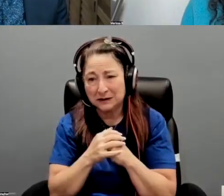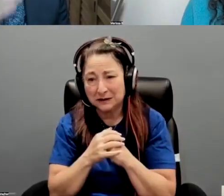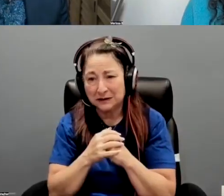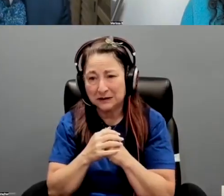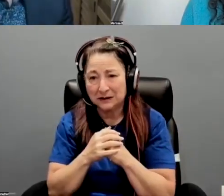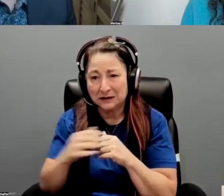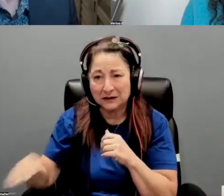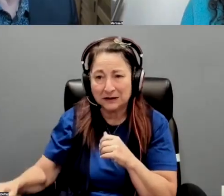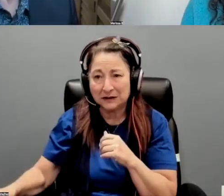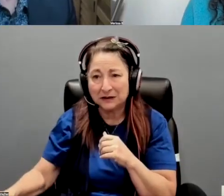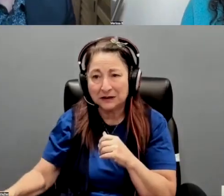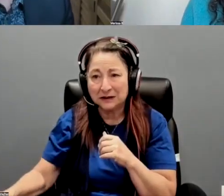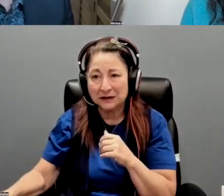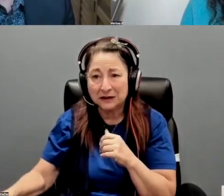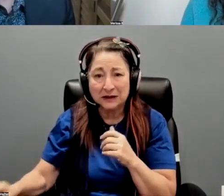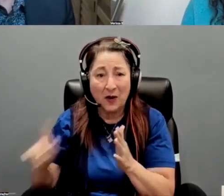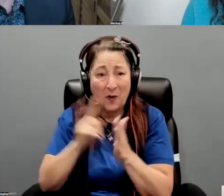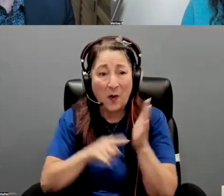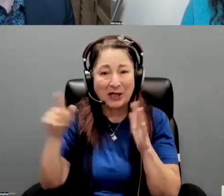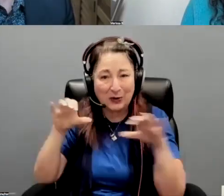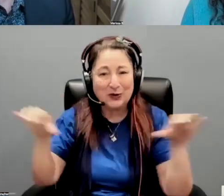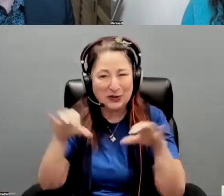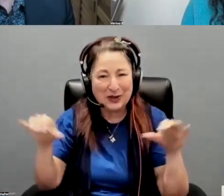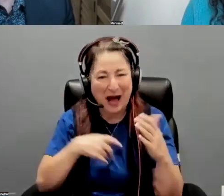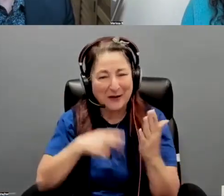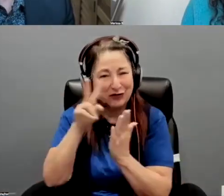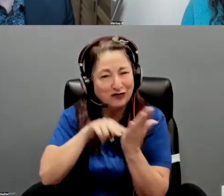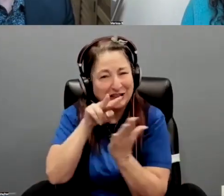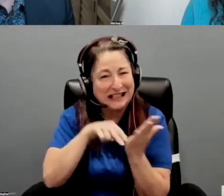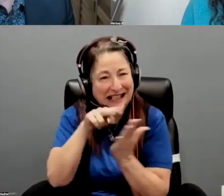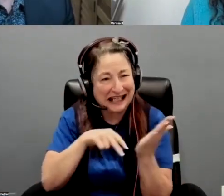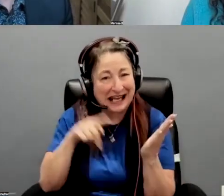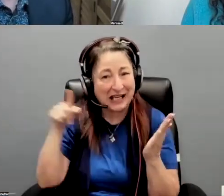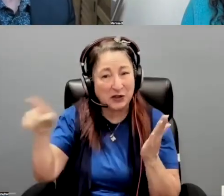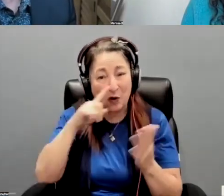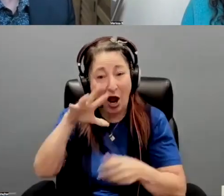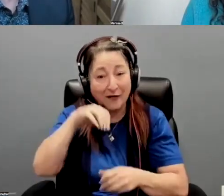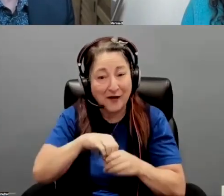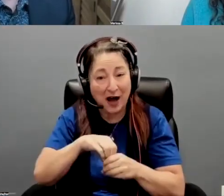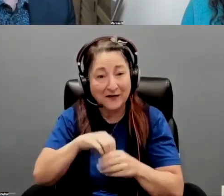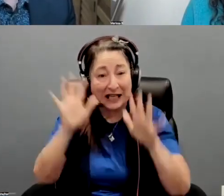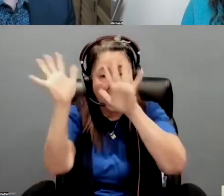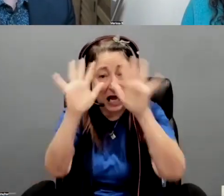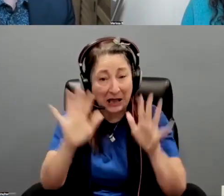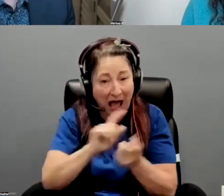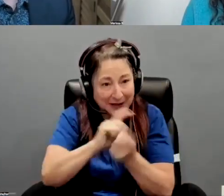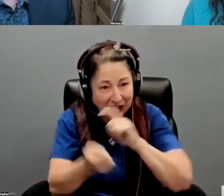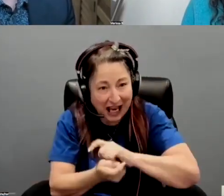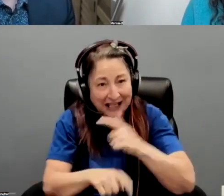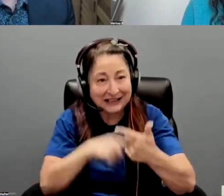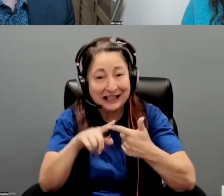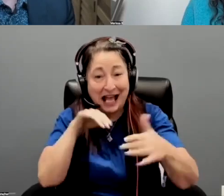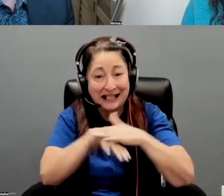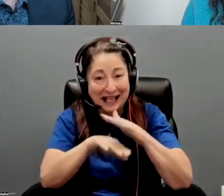is what you do. And I was looking at that you are involved in climate change, accessible